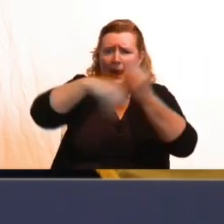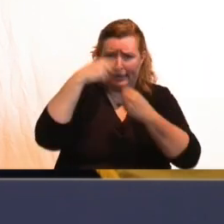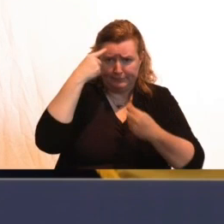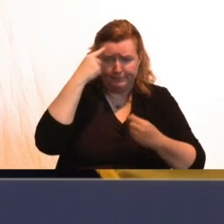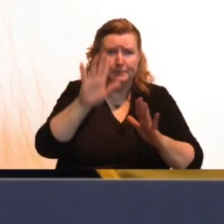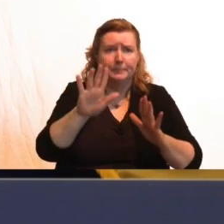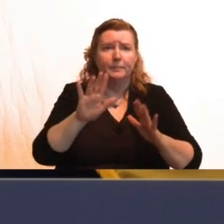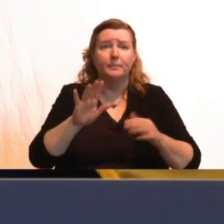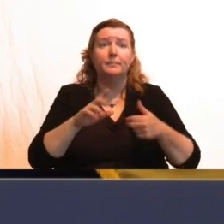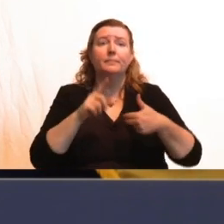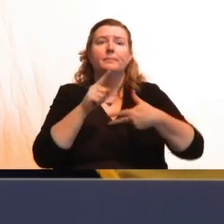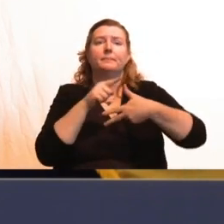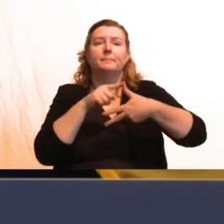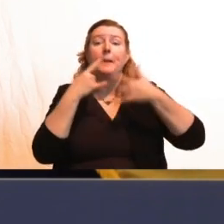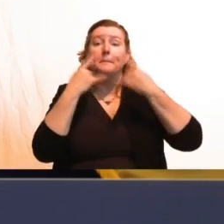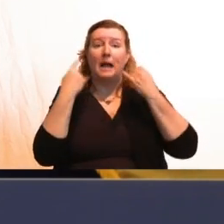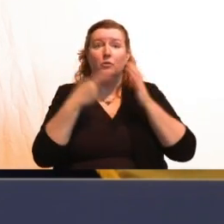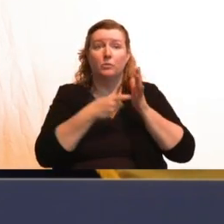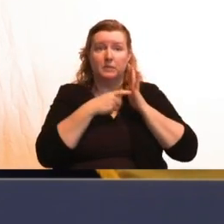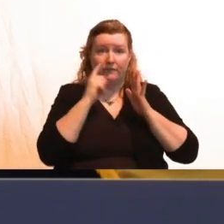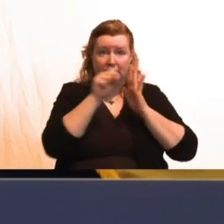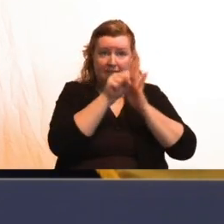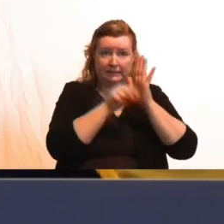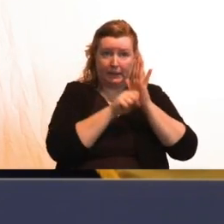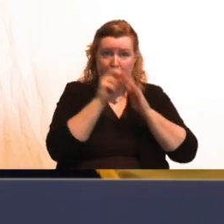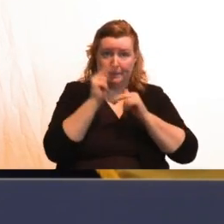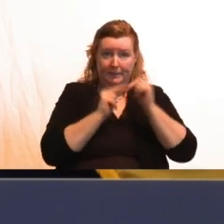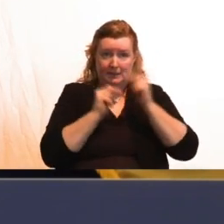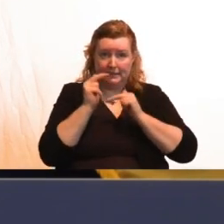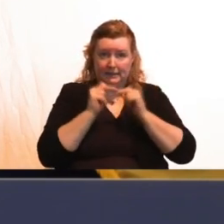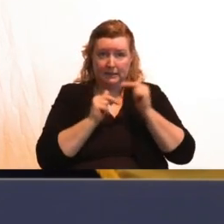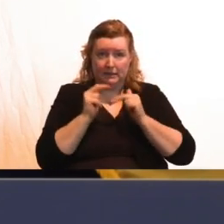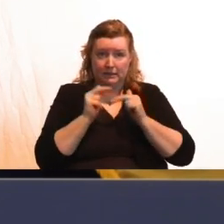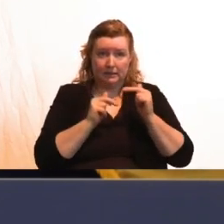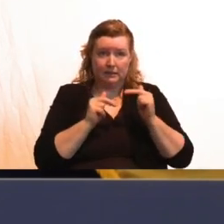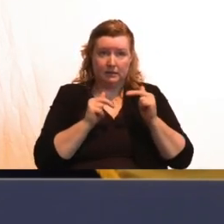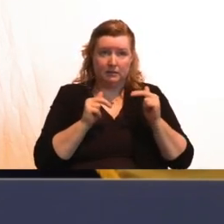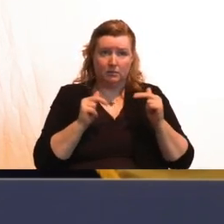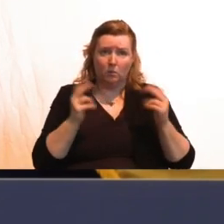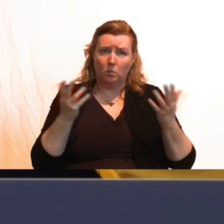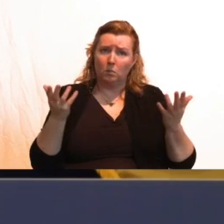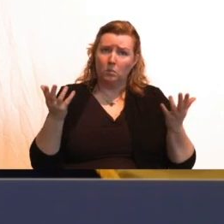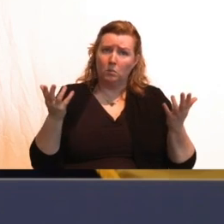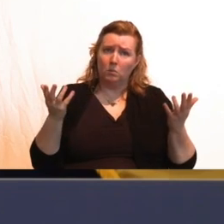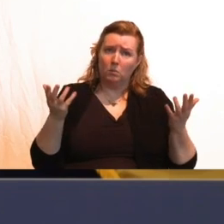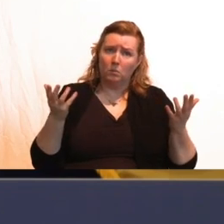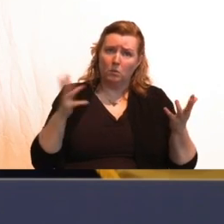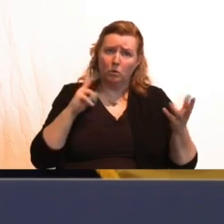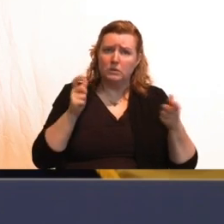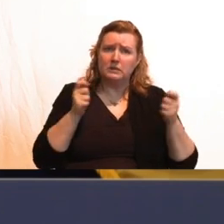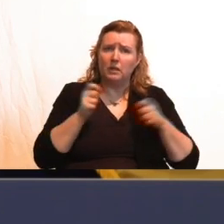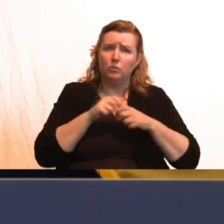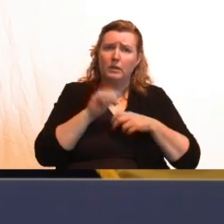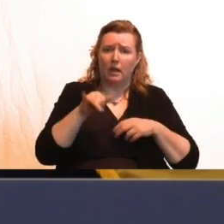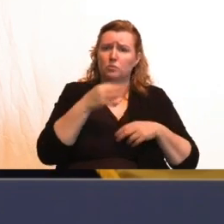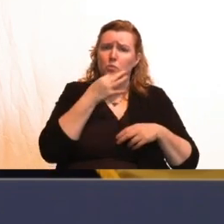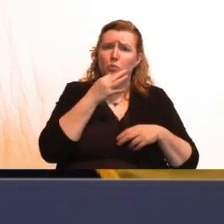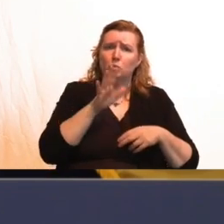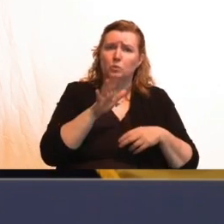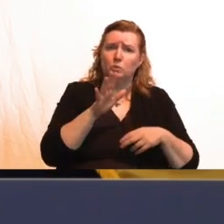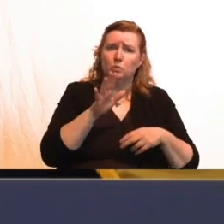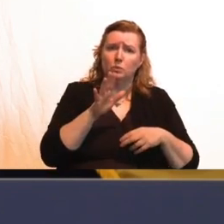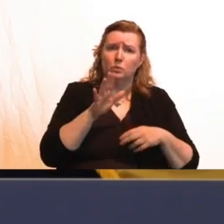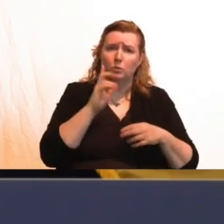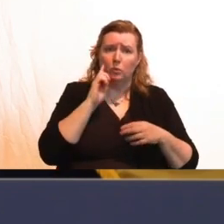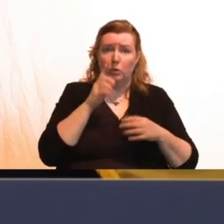should assume that's going to be dealt with sooner than later. I think we want to get through Monday in the school mask mandate, but in the state buildings, it's why we're